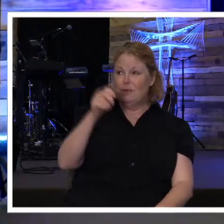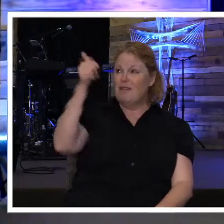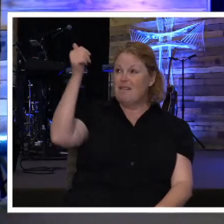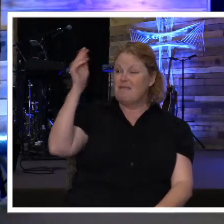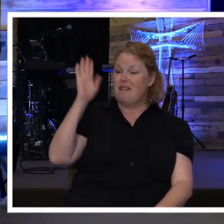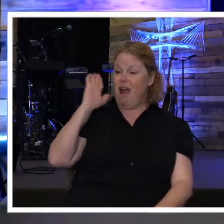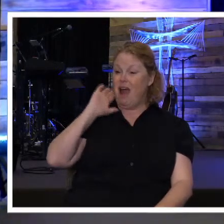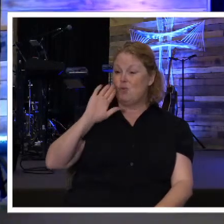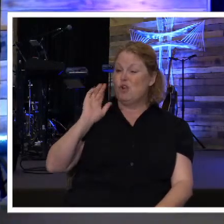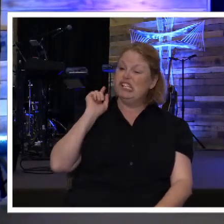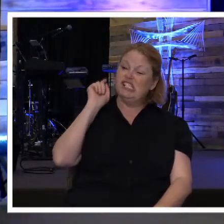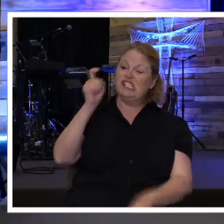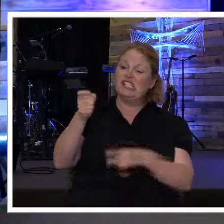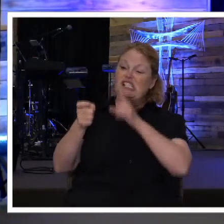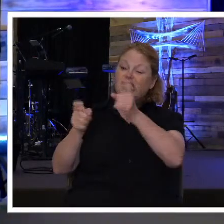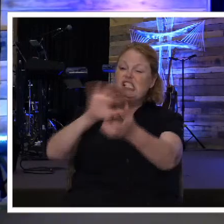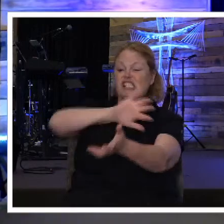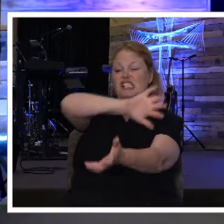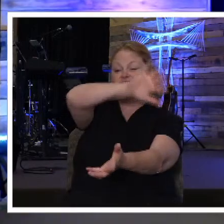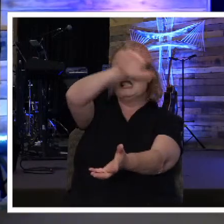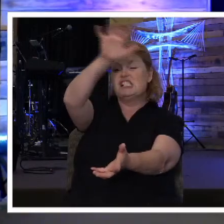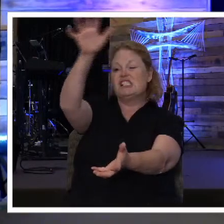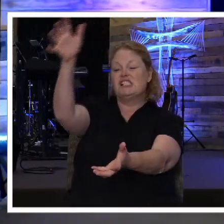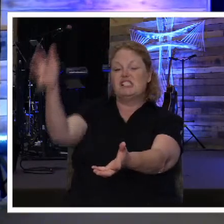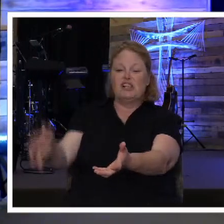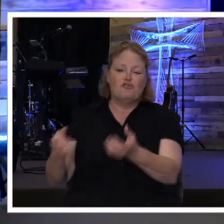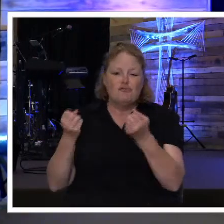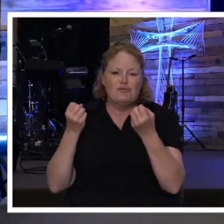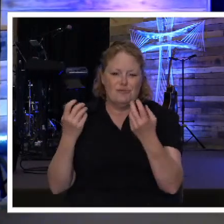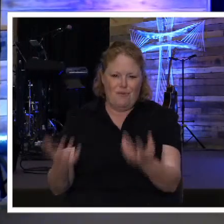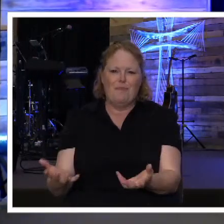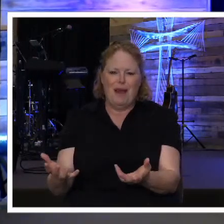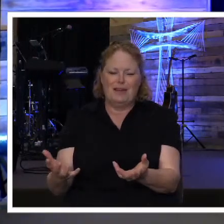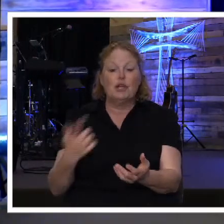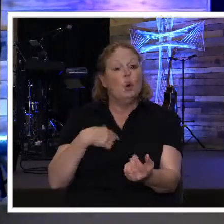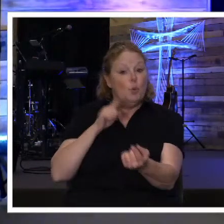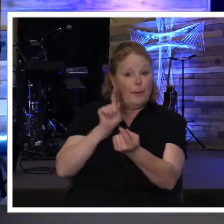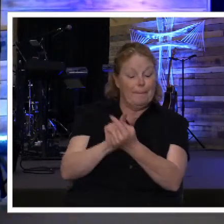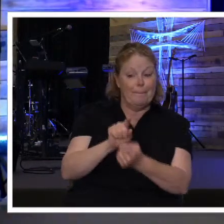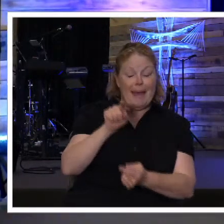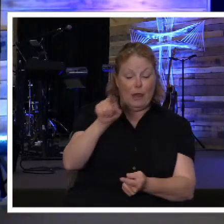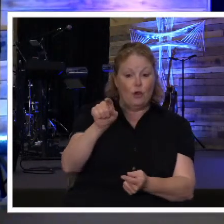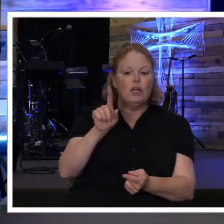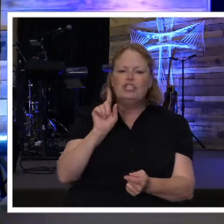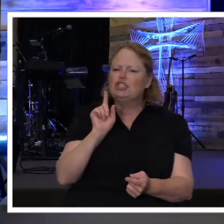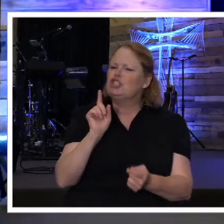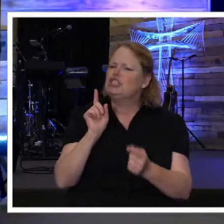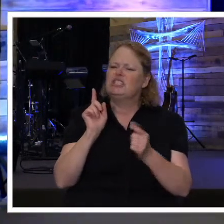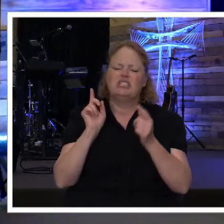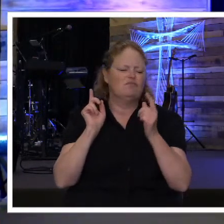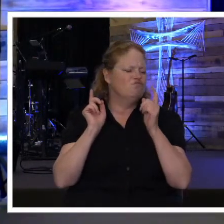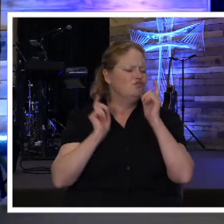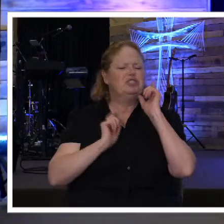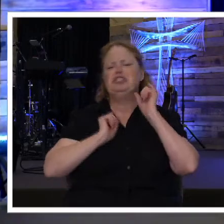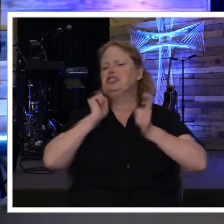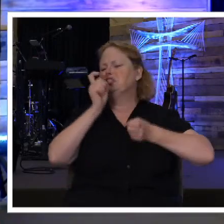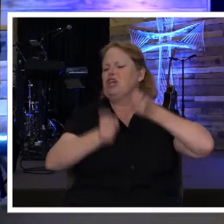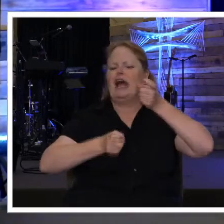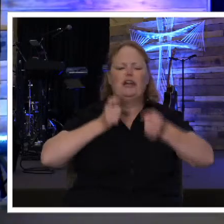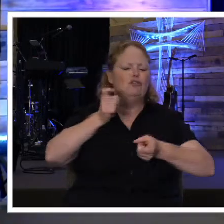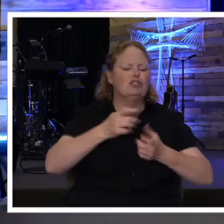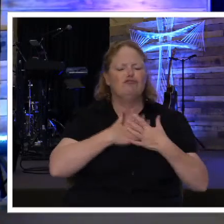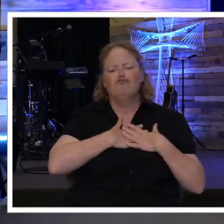be bigger than anything we've ever seen. We met June when we moved to Long Island, and she's a generous person, probably the most generous person that I have ever